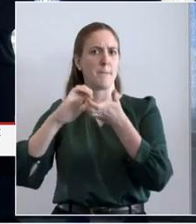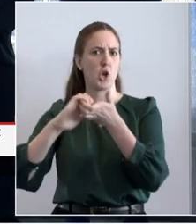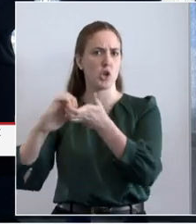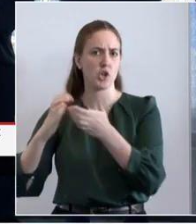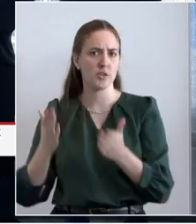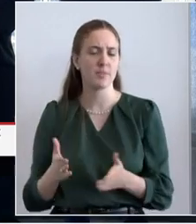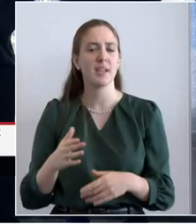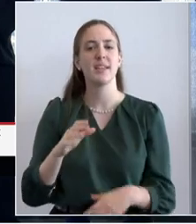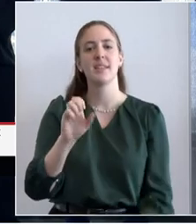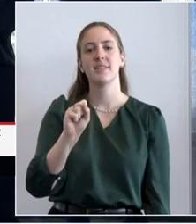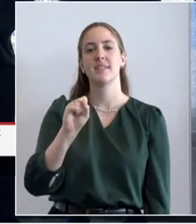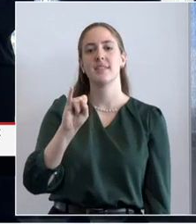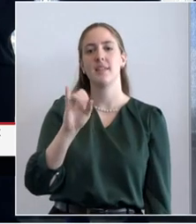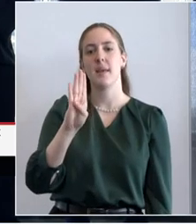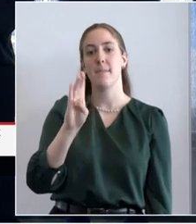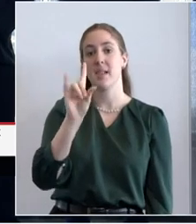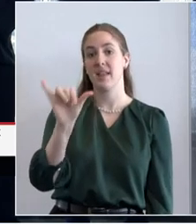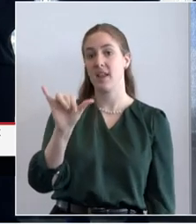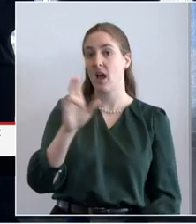Sibley Hospital and Children's National.